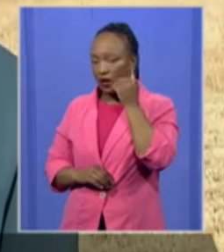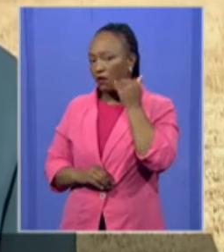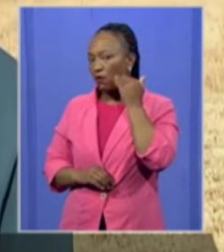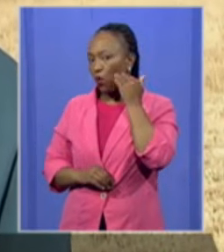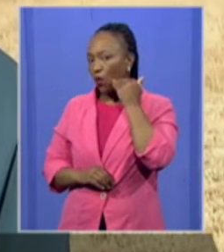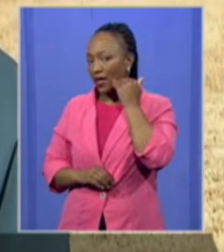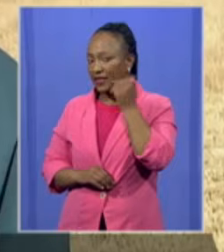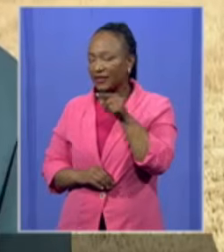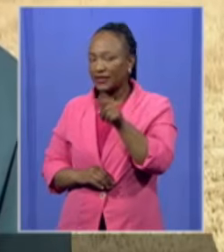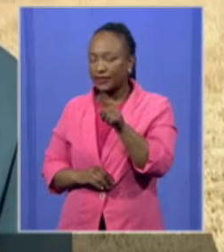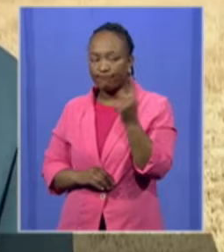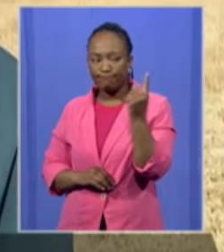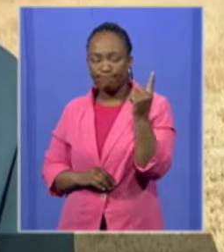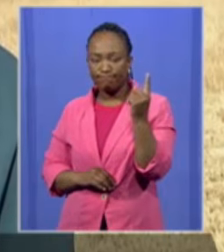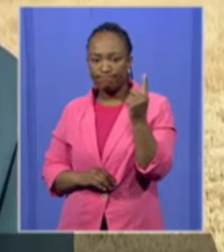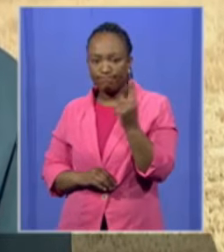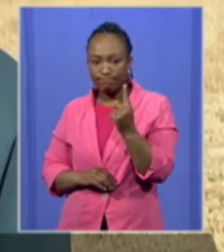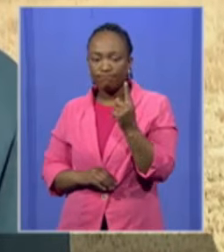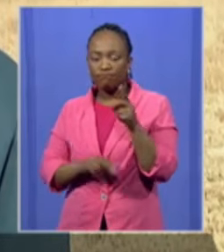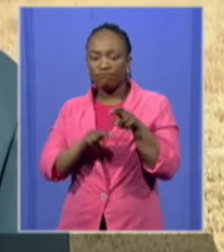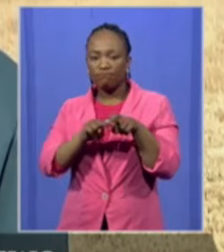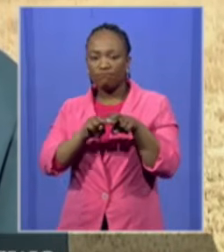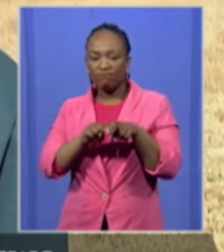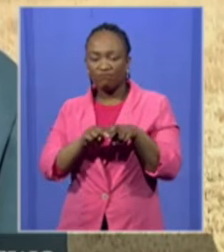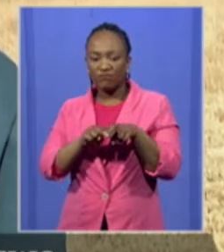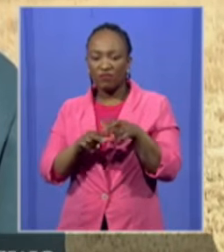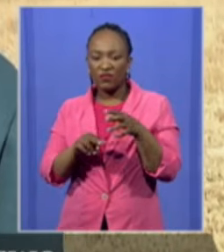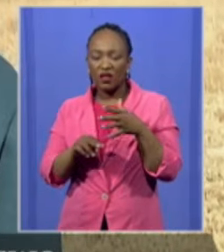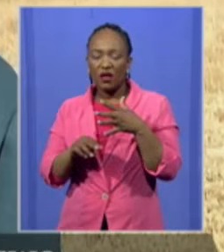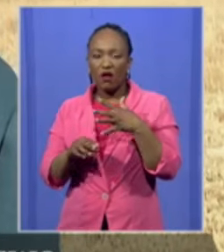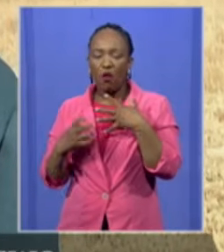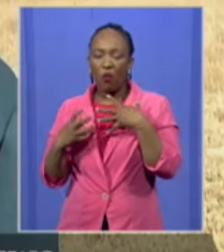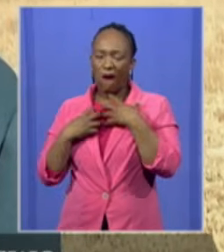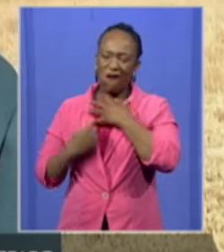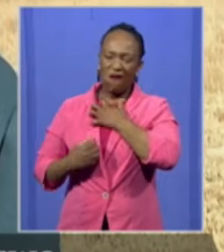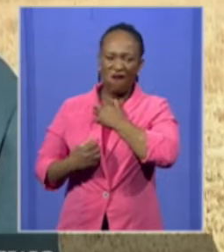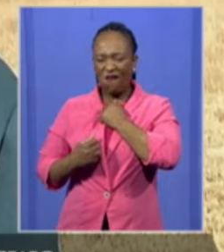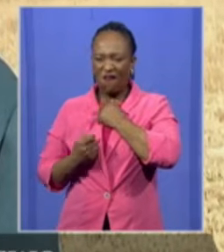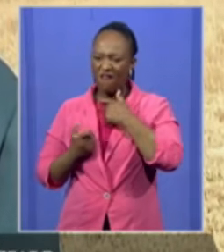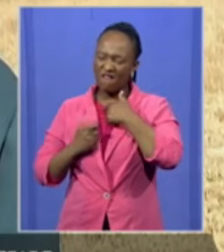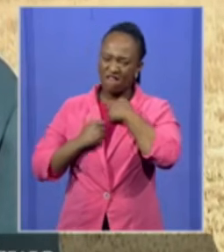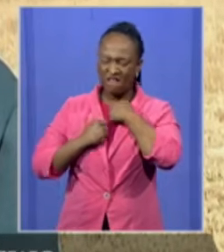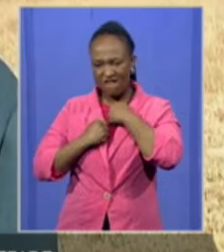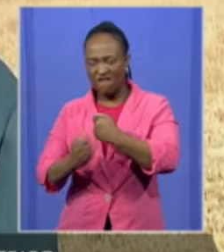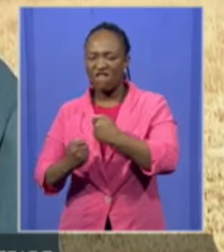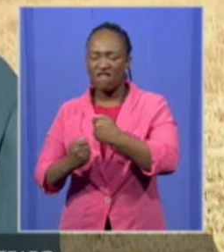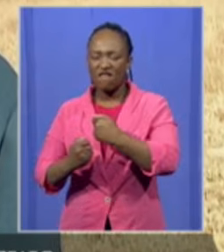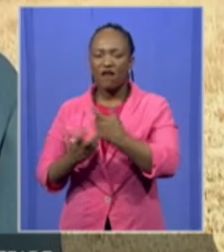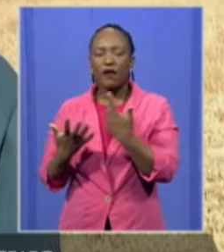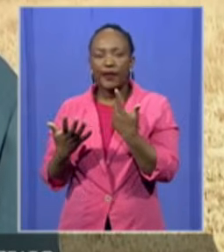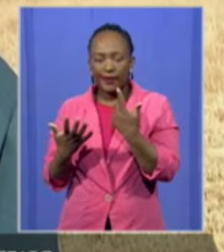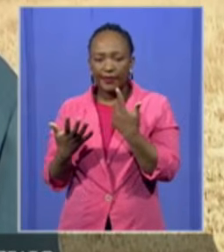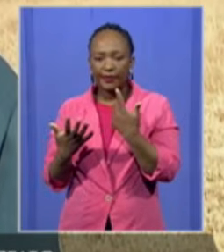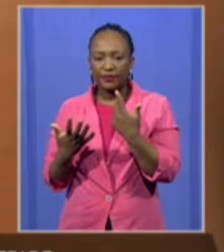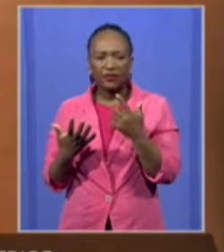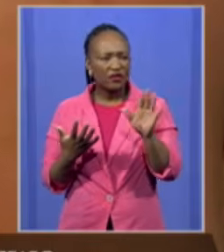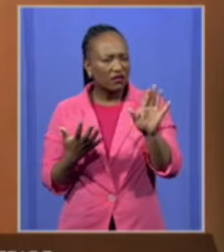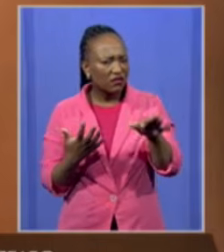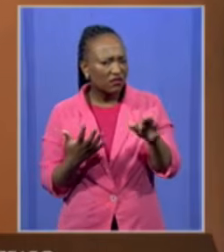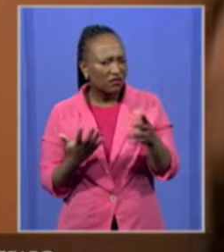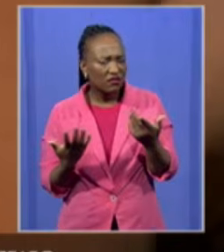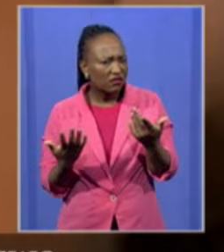dituduma sto new strivili wa o ntshwara ka diwashene o ngulela ka ntle ya ba ja mmotsa